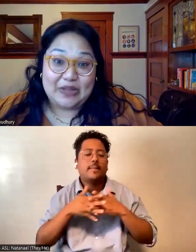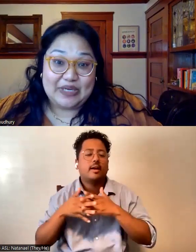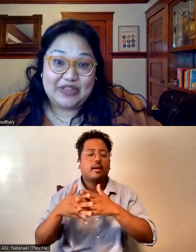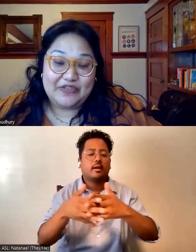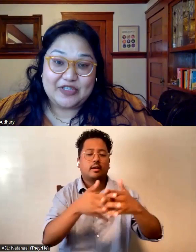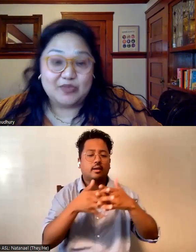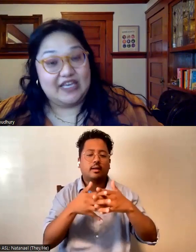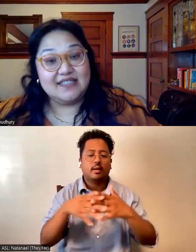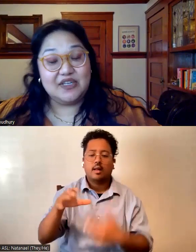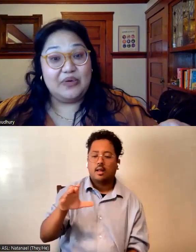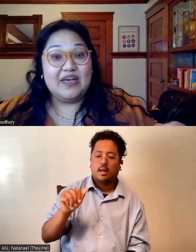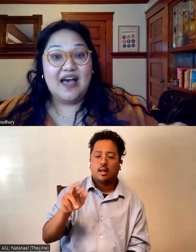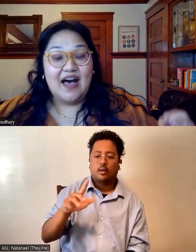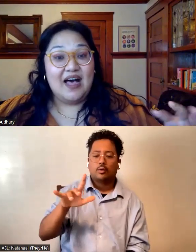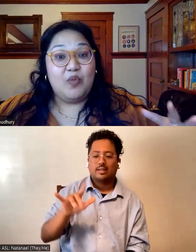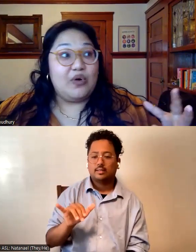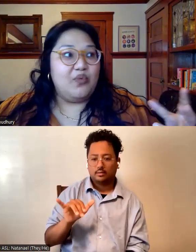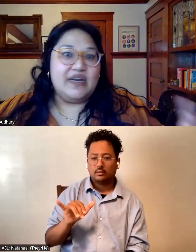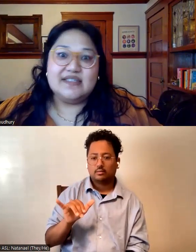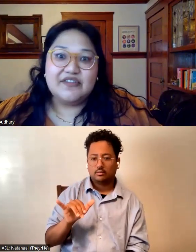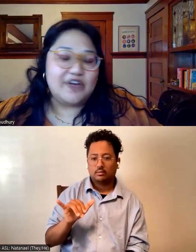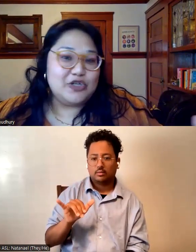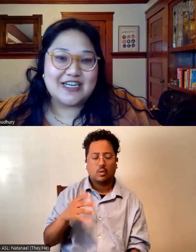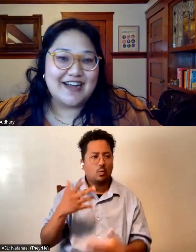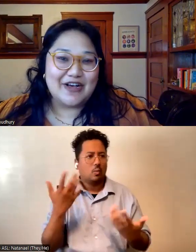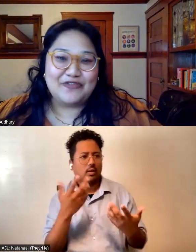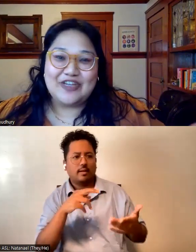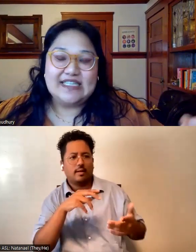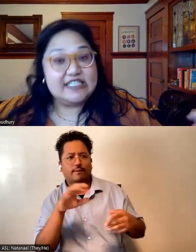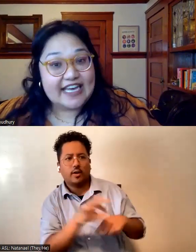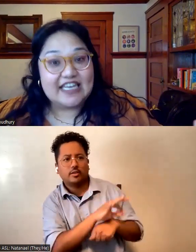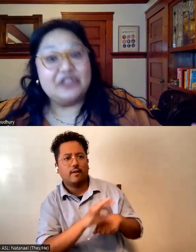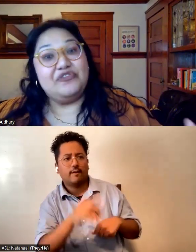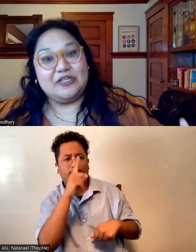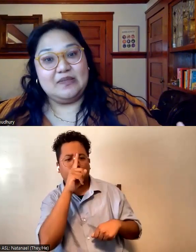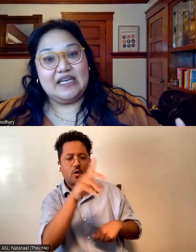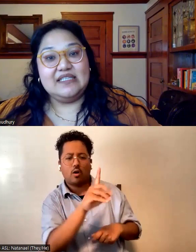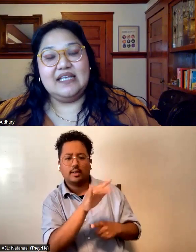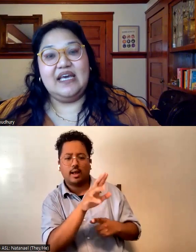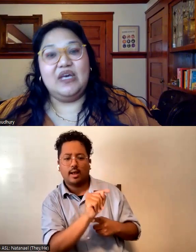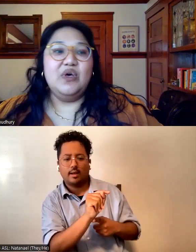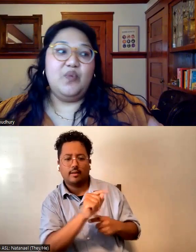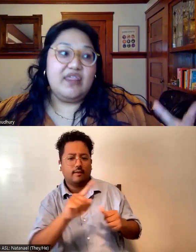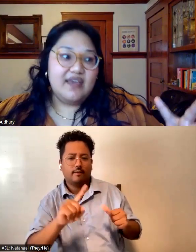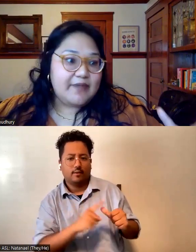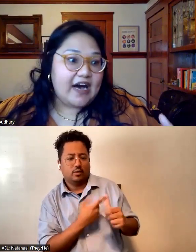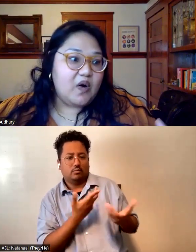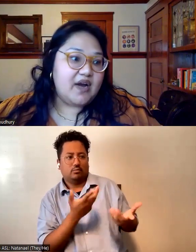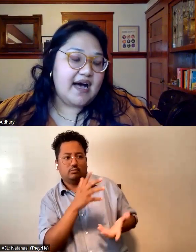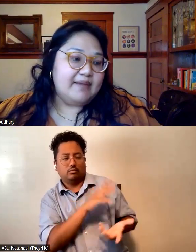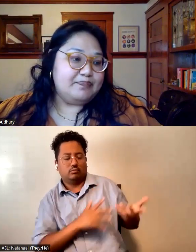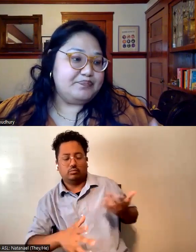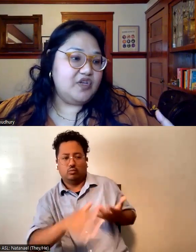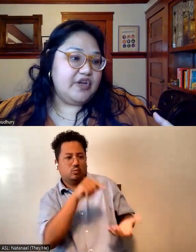the calorie in the first place, or what is the function of diet in the first place? Like we think